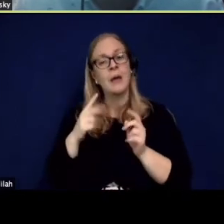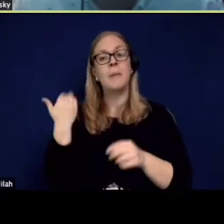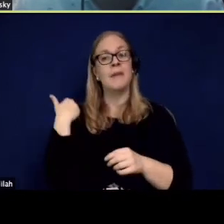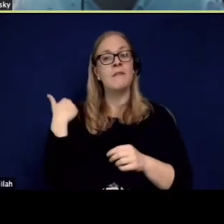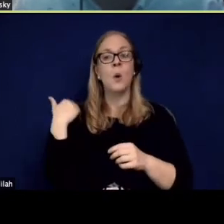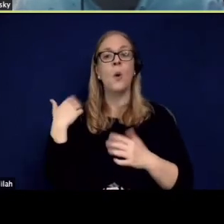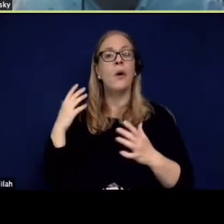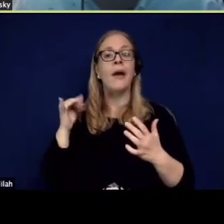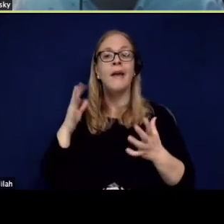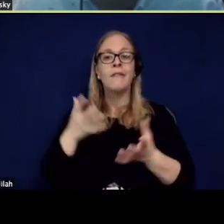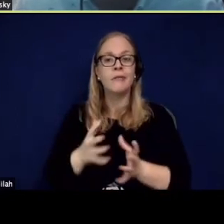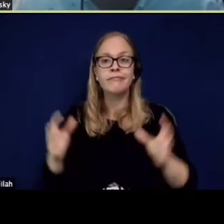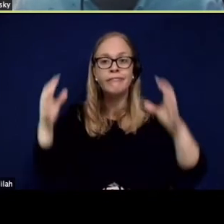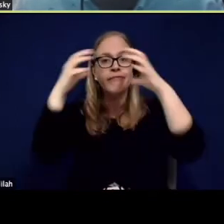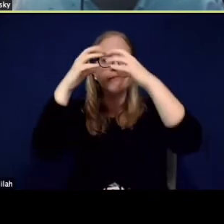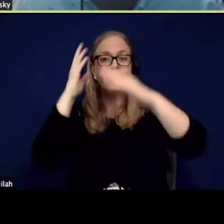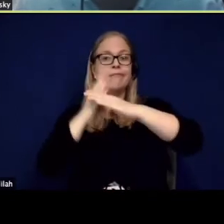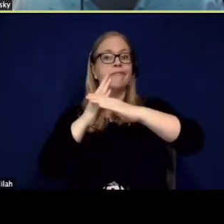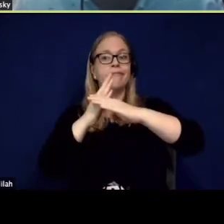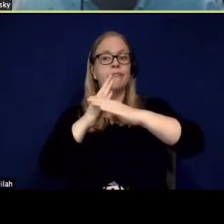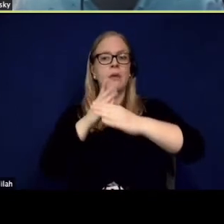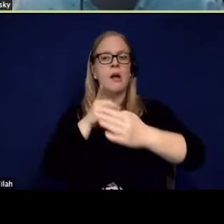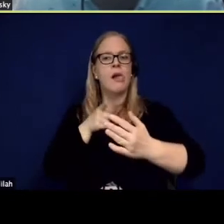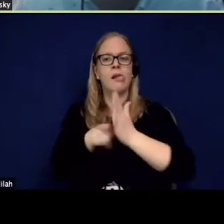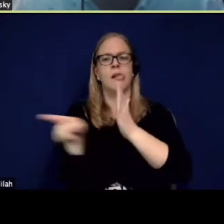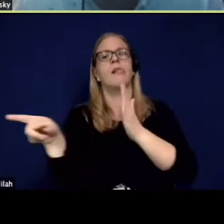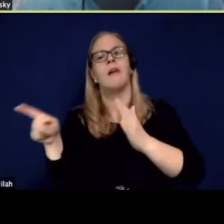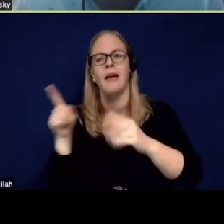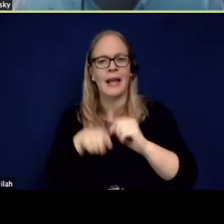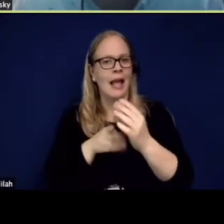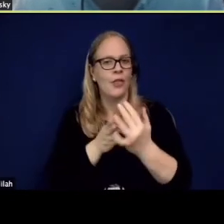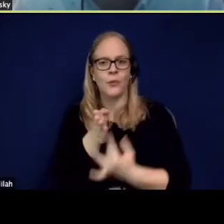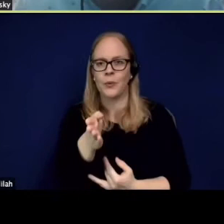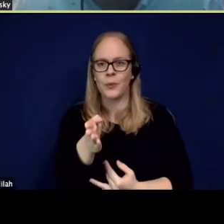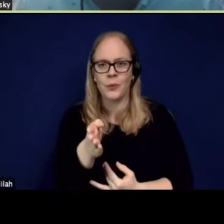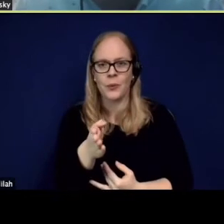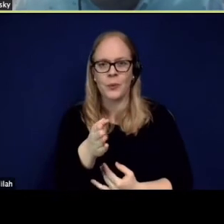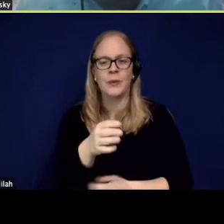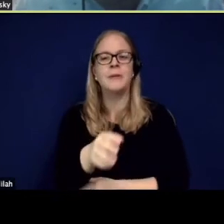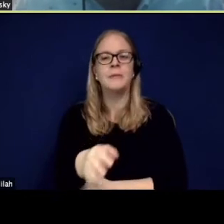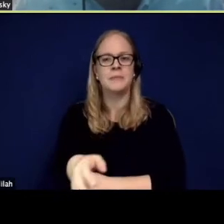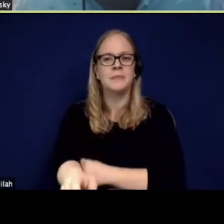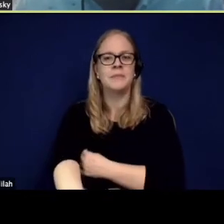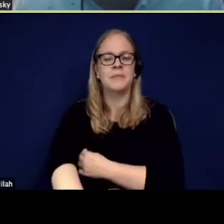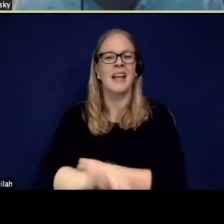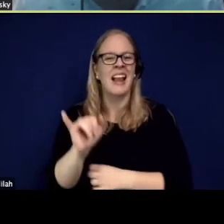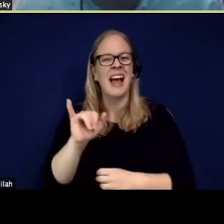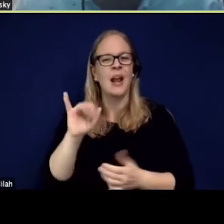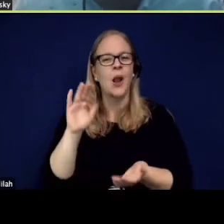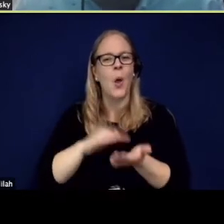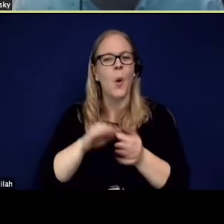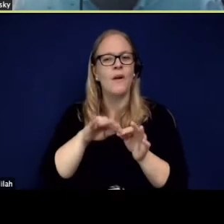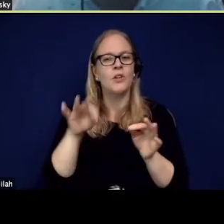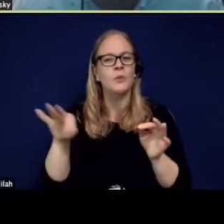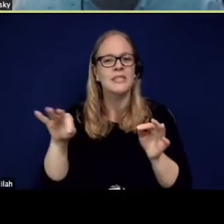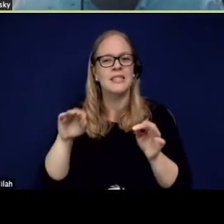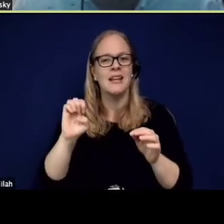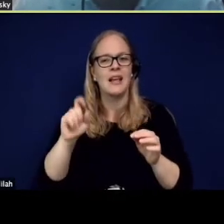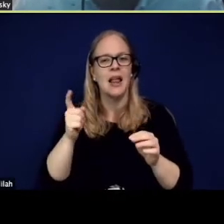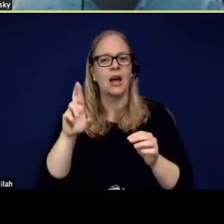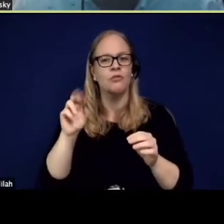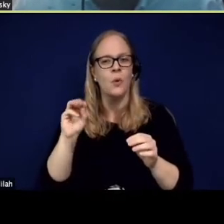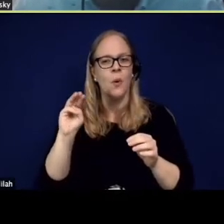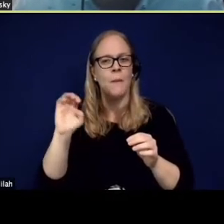low frequency magnetic induction cables. So that's why, and I'll share an